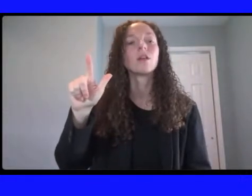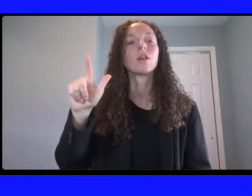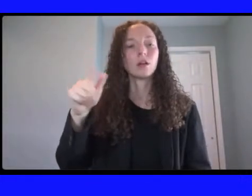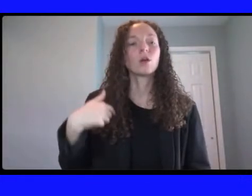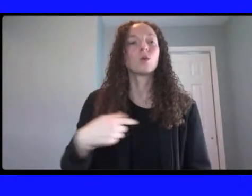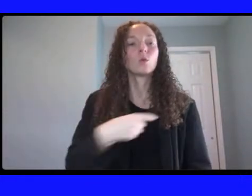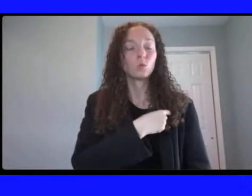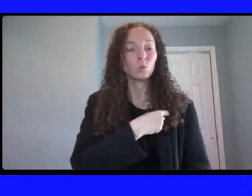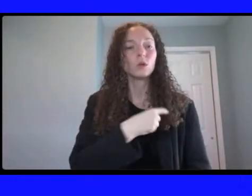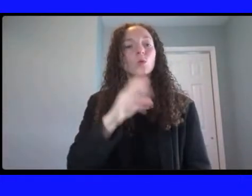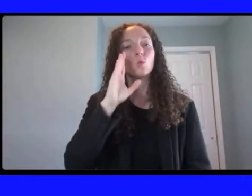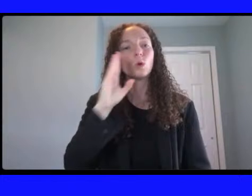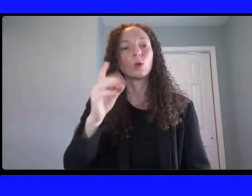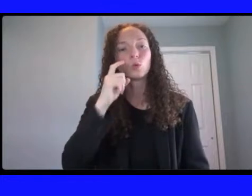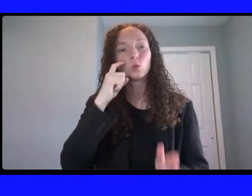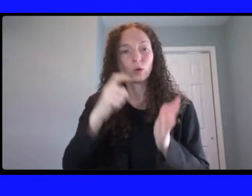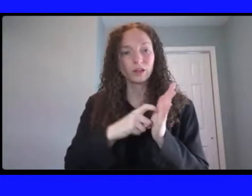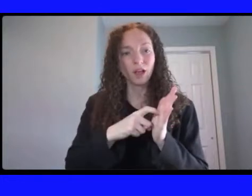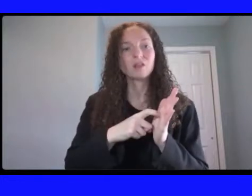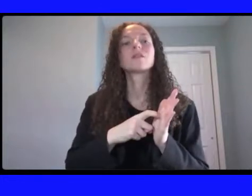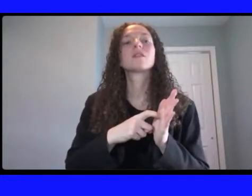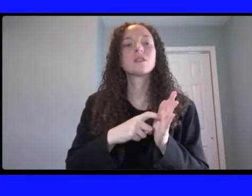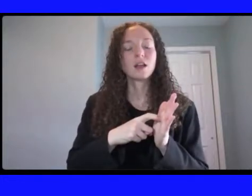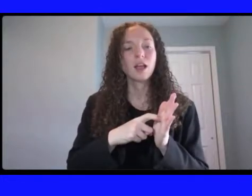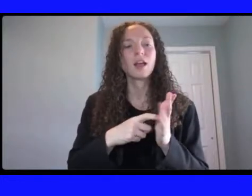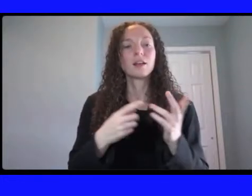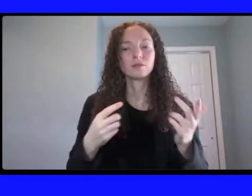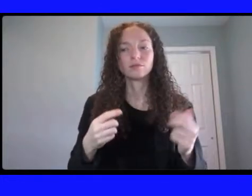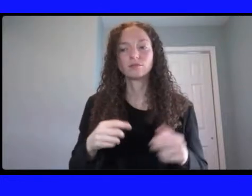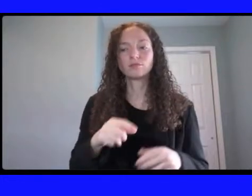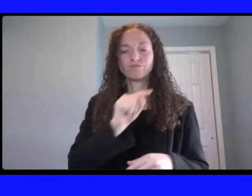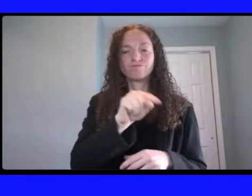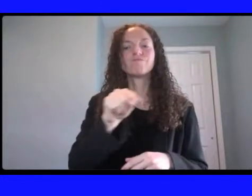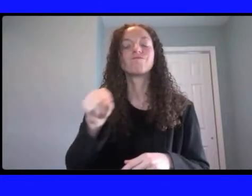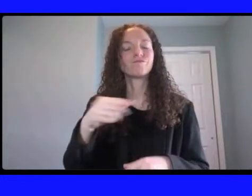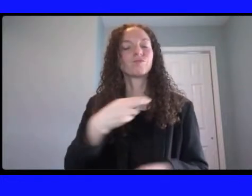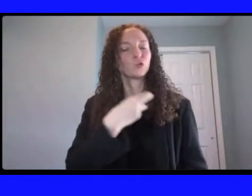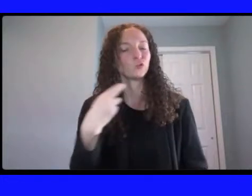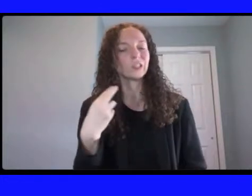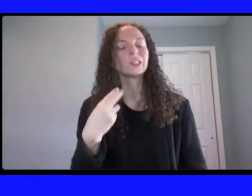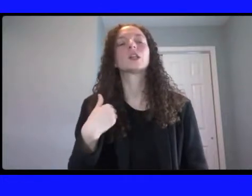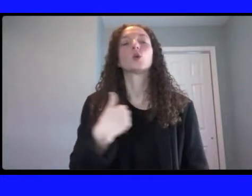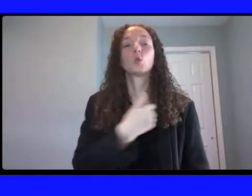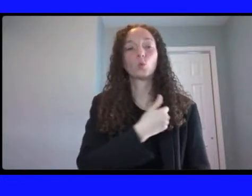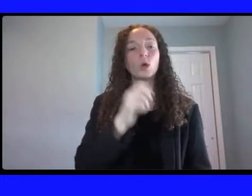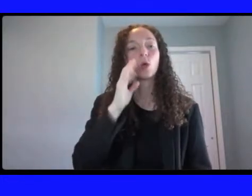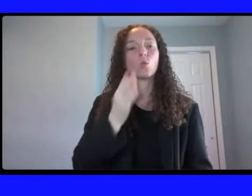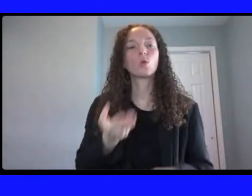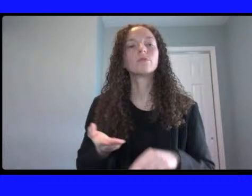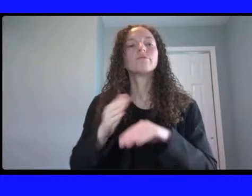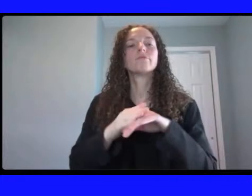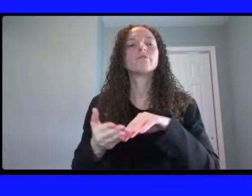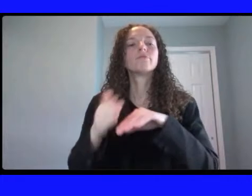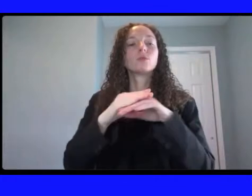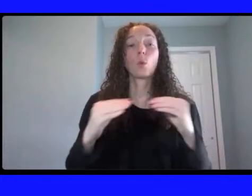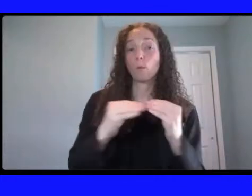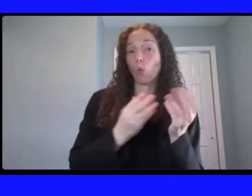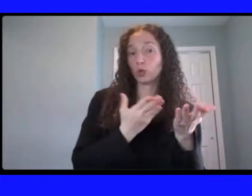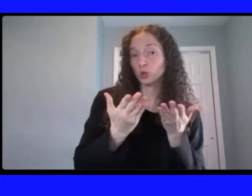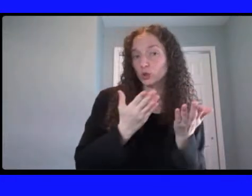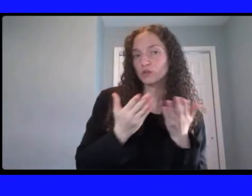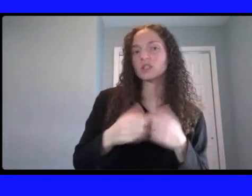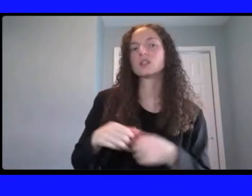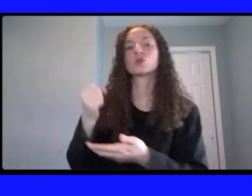So there's not an automatic referral for such and such a number of on a particular screen, but the primary care team is involved